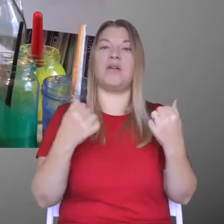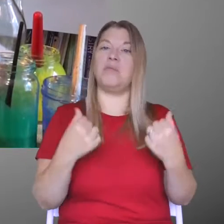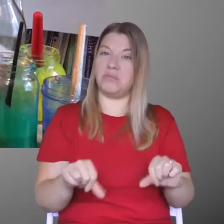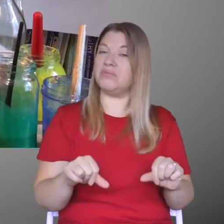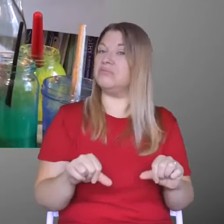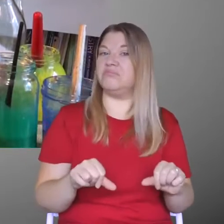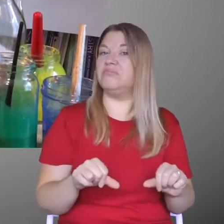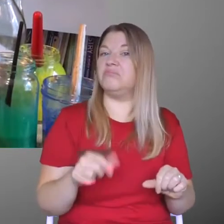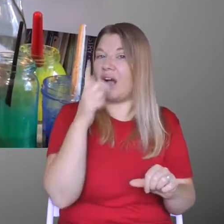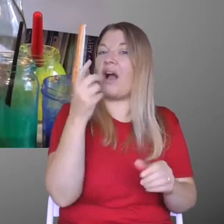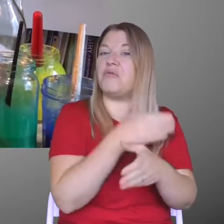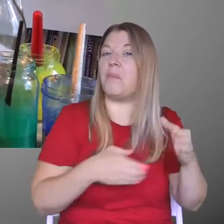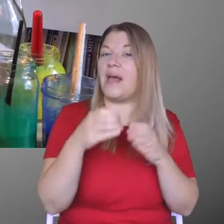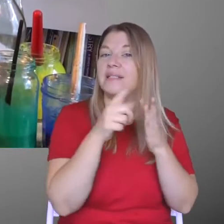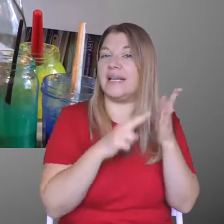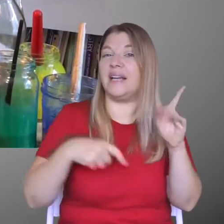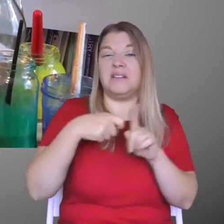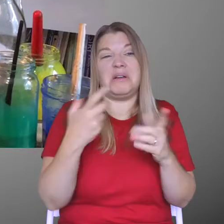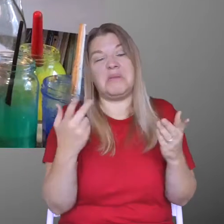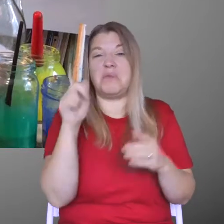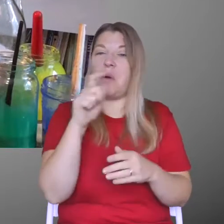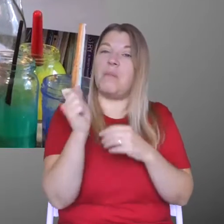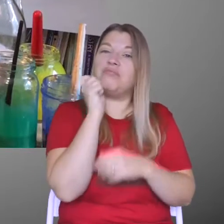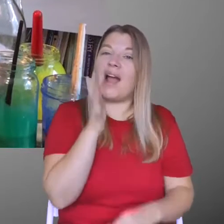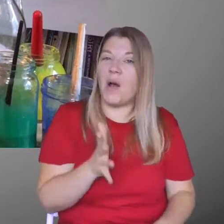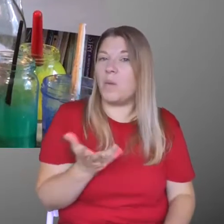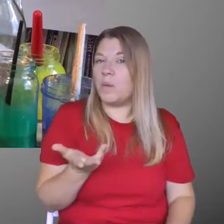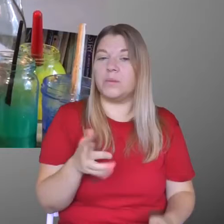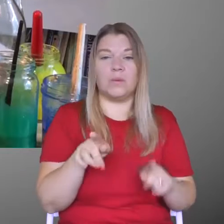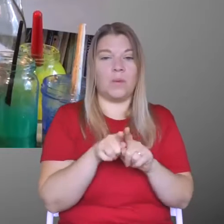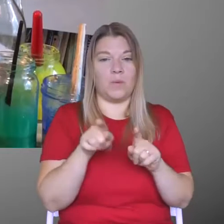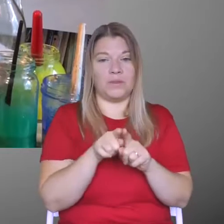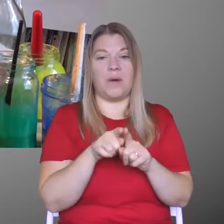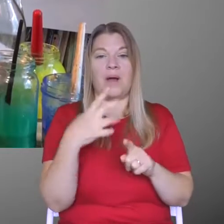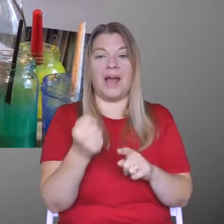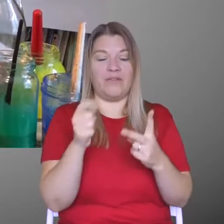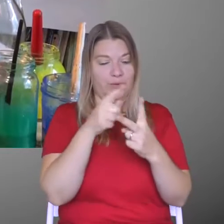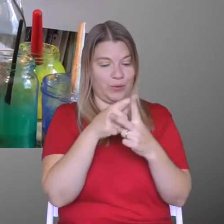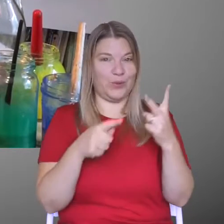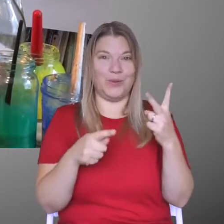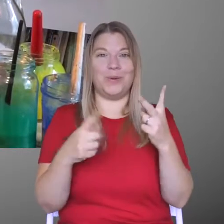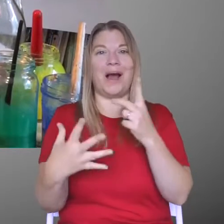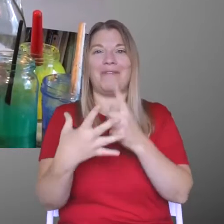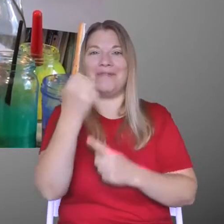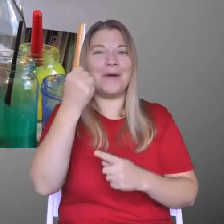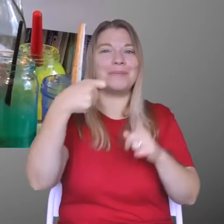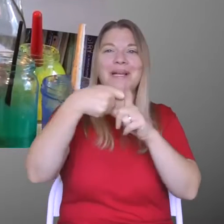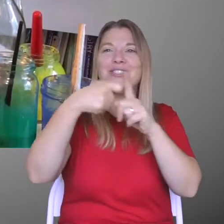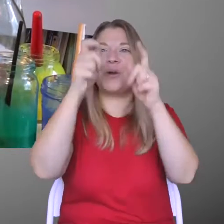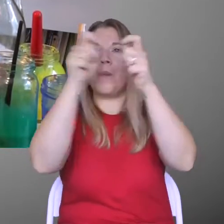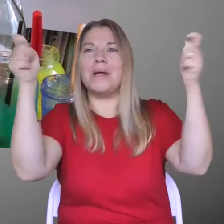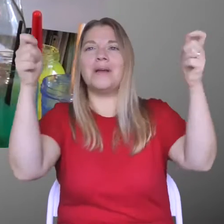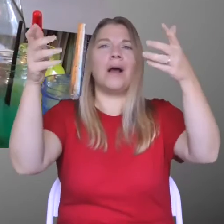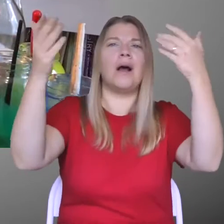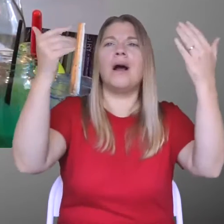ink. Okay, it's going to be like brown ink. And here I have two out of date, I found them at the back of the cupboard, food